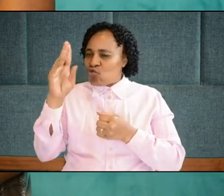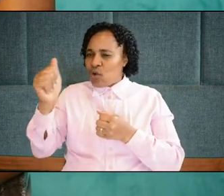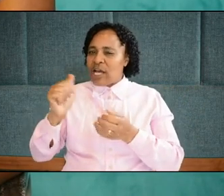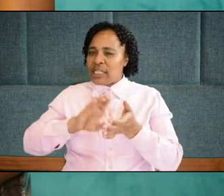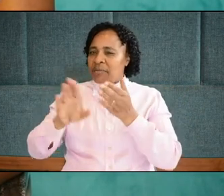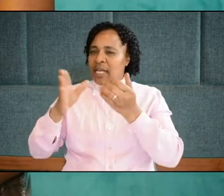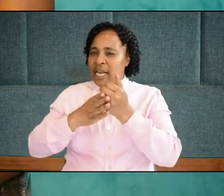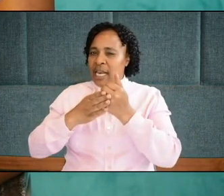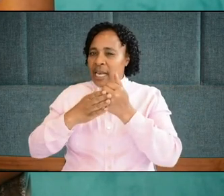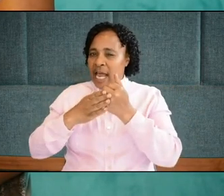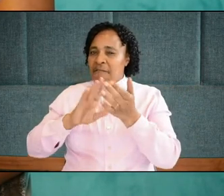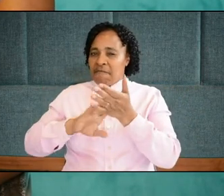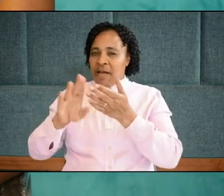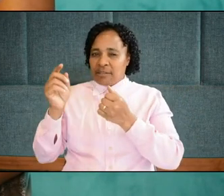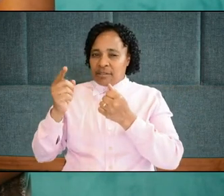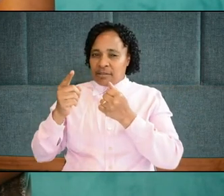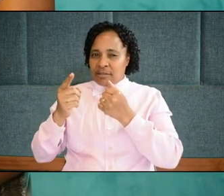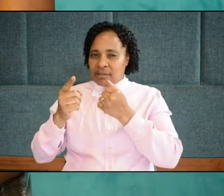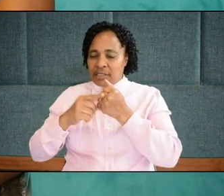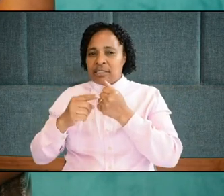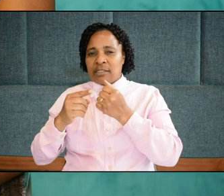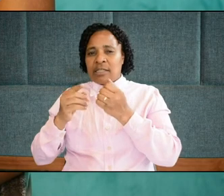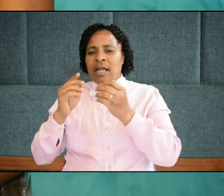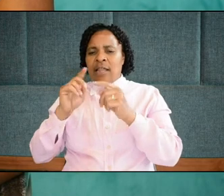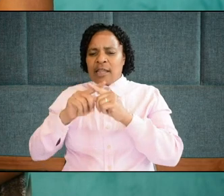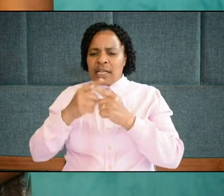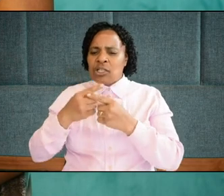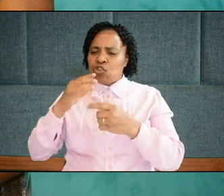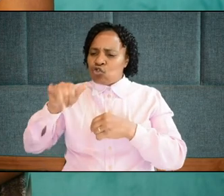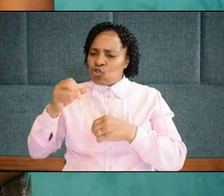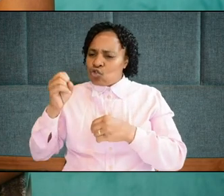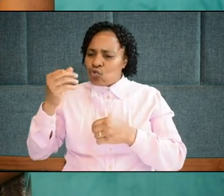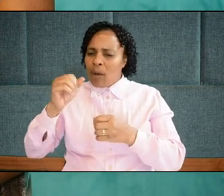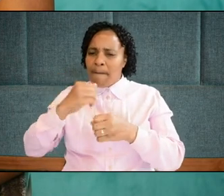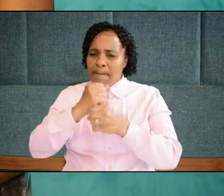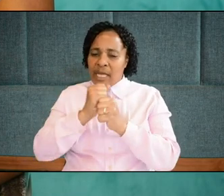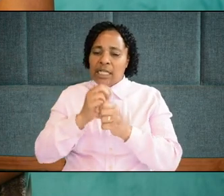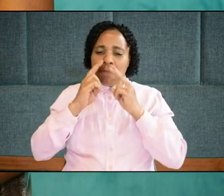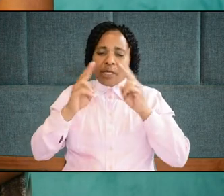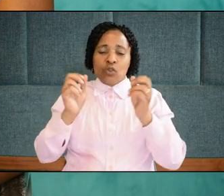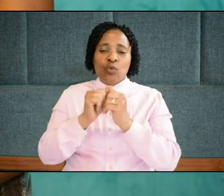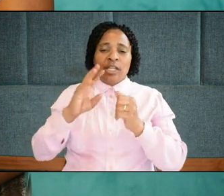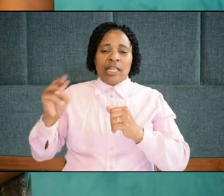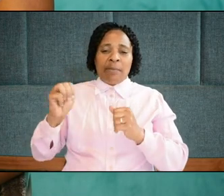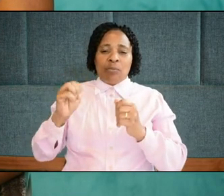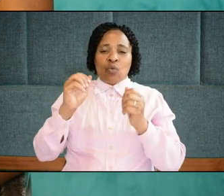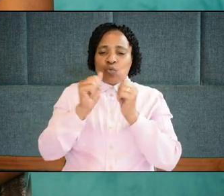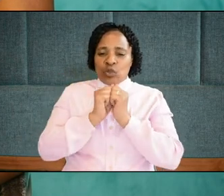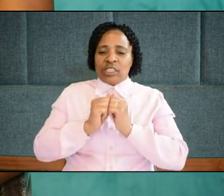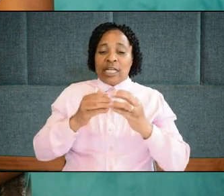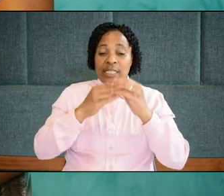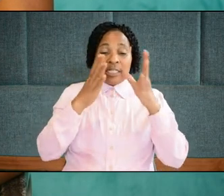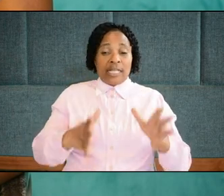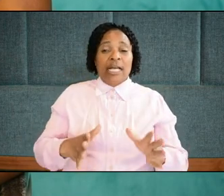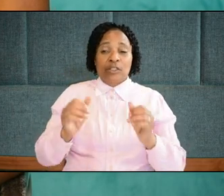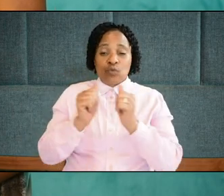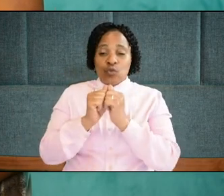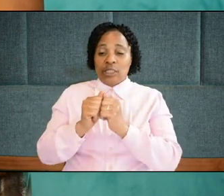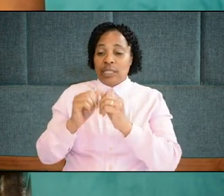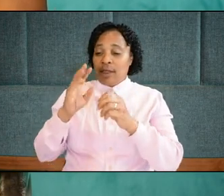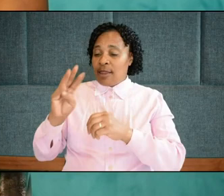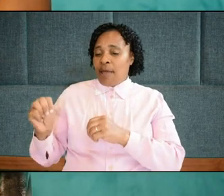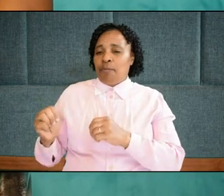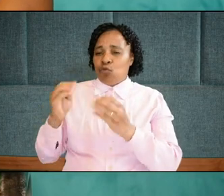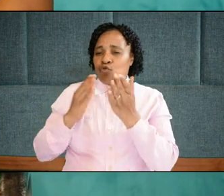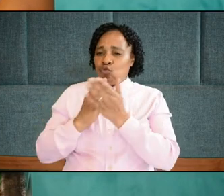says, then Joshua made a treaty of peace with them to let them live, and the leaders of the assembly ratified it by